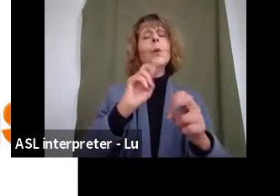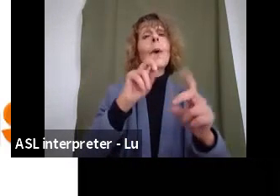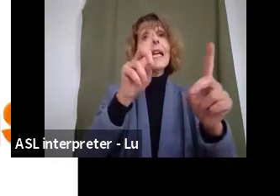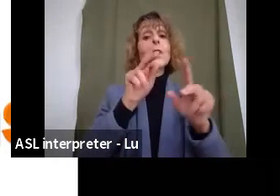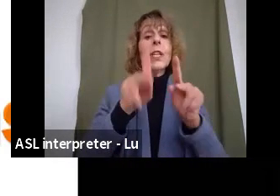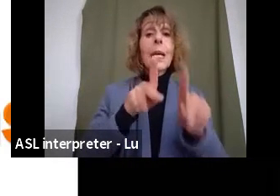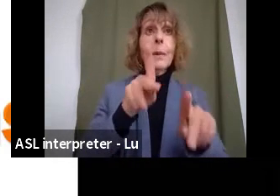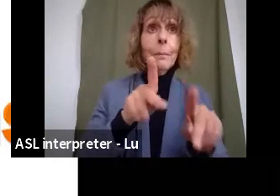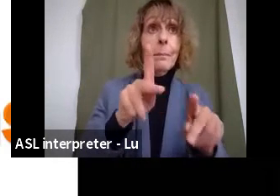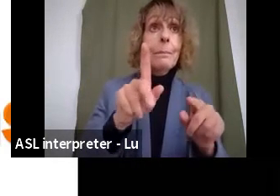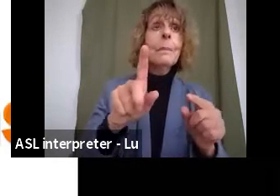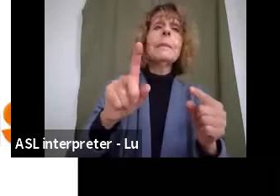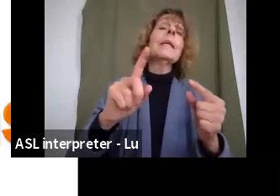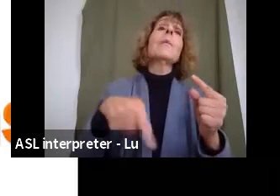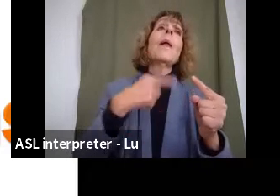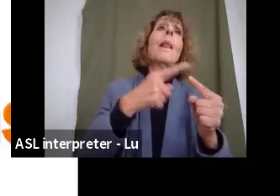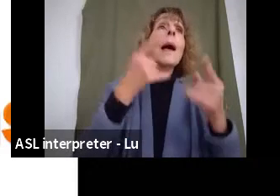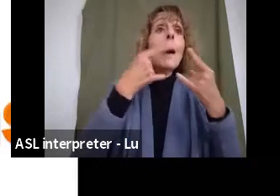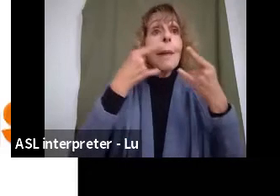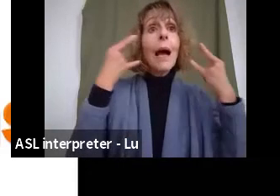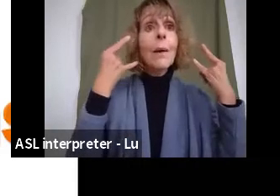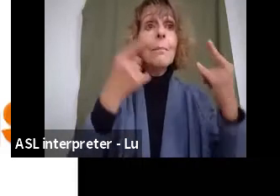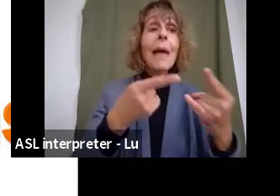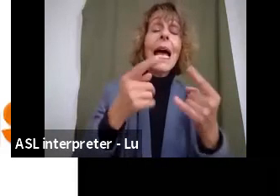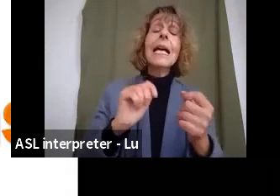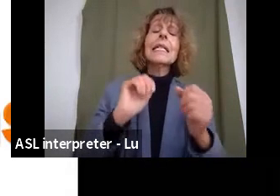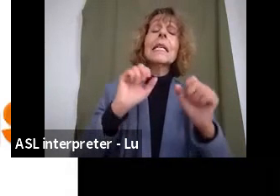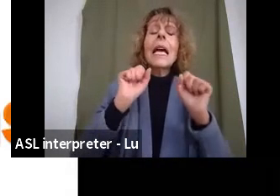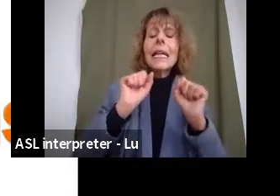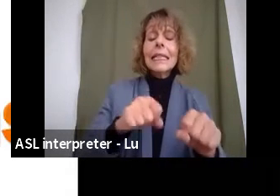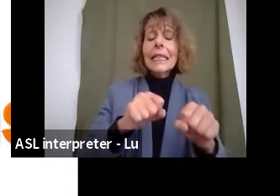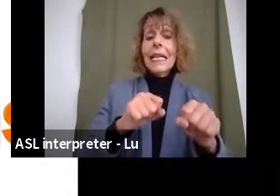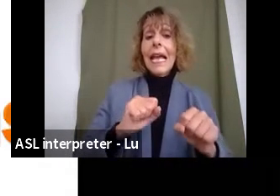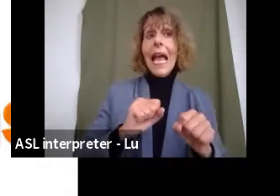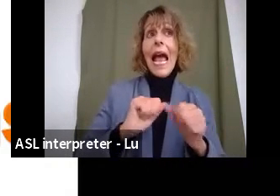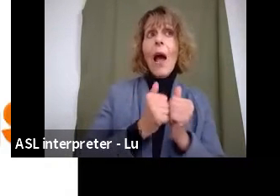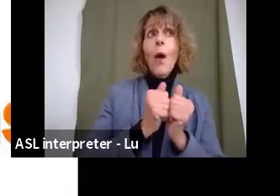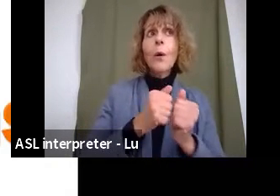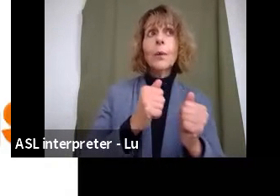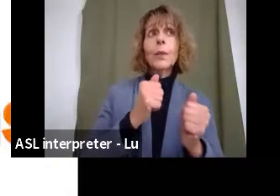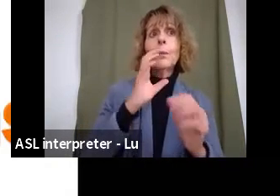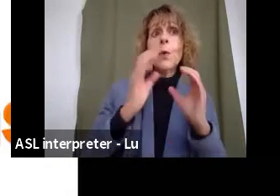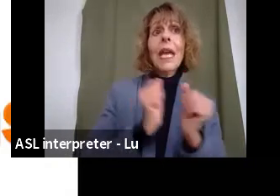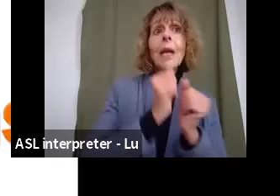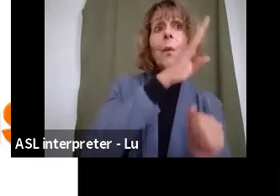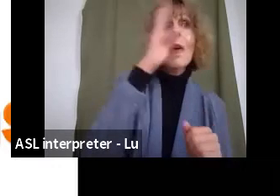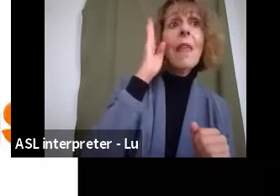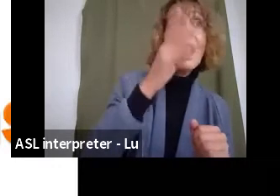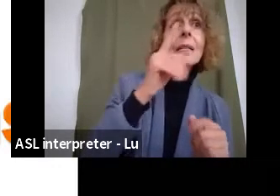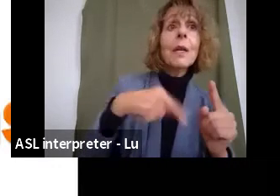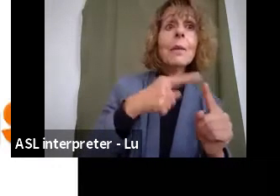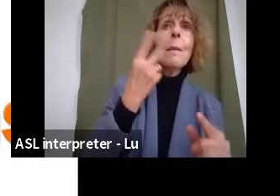What is the best way to tell them? Been anxious in deaf community, including deaf blind, more frustrations. Yeah, I